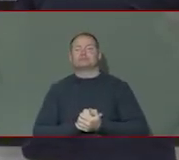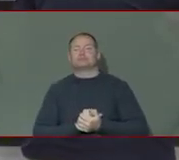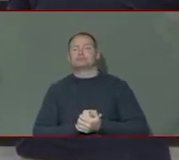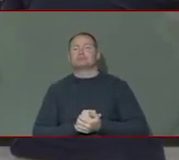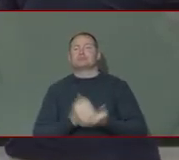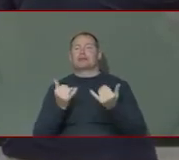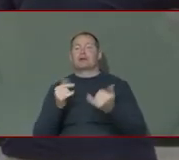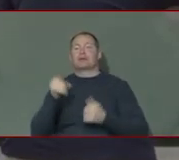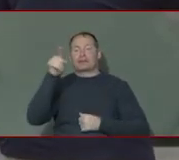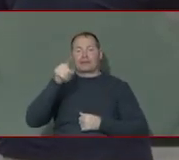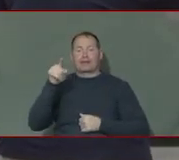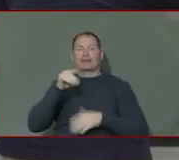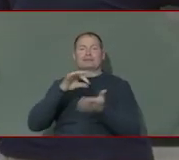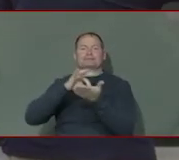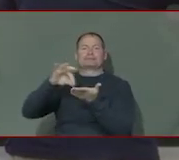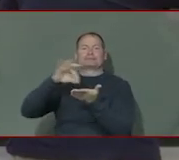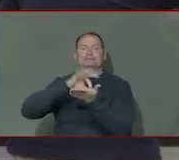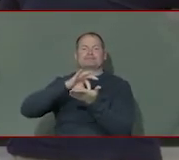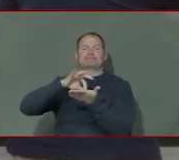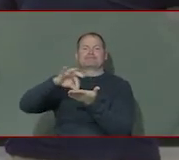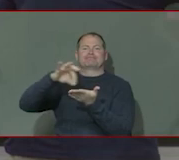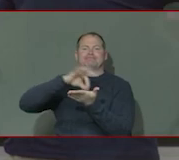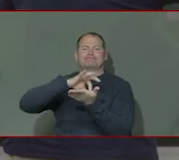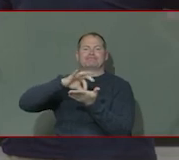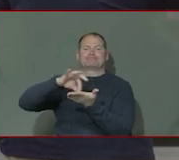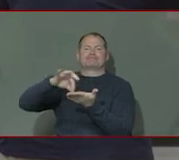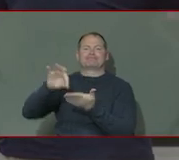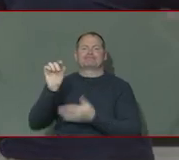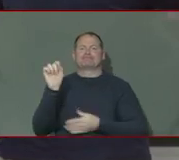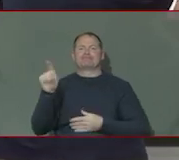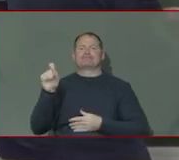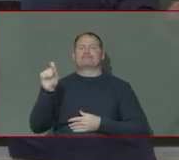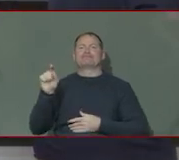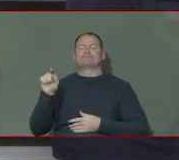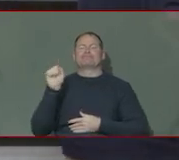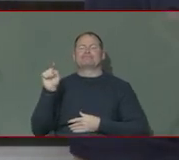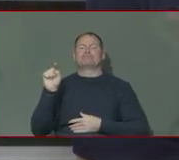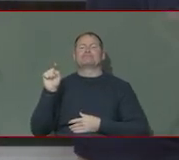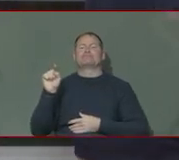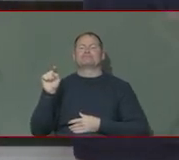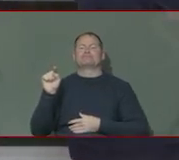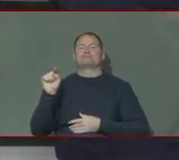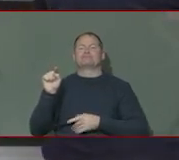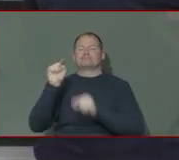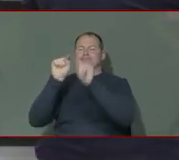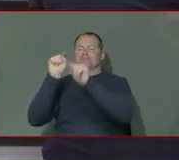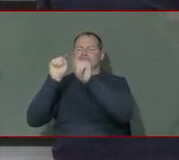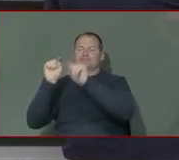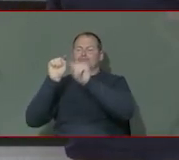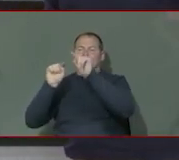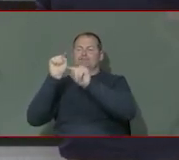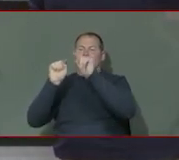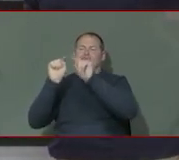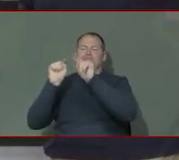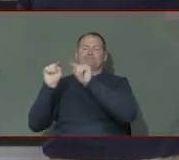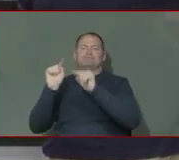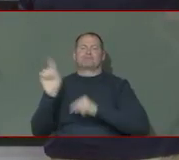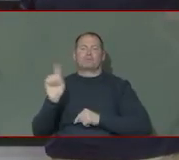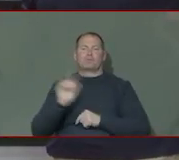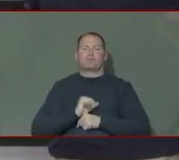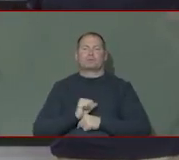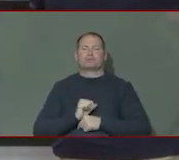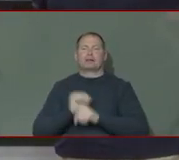filtering process takes place. Please shout out, what do you call this system here of little capillaries? What do you call this?